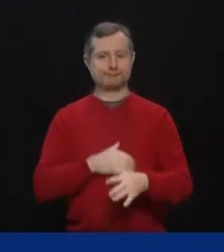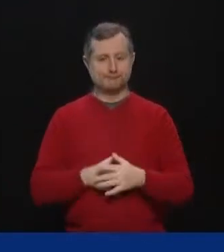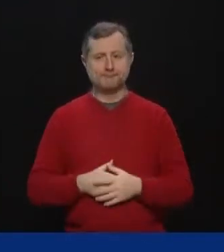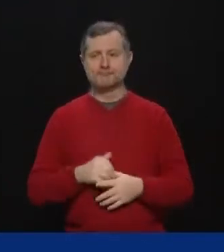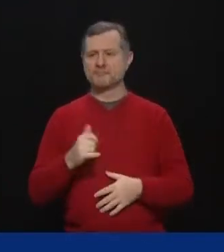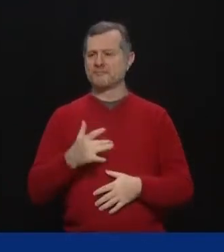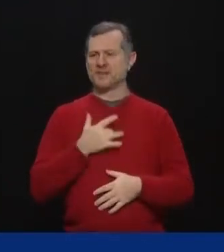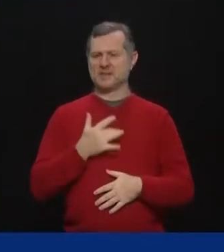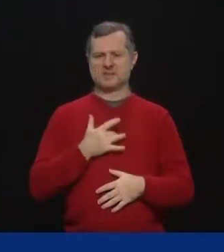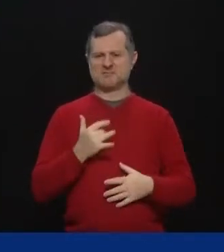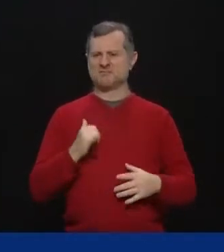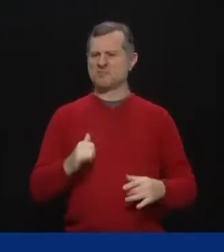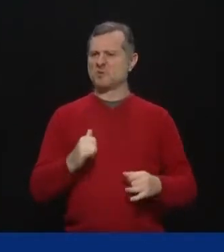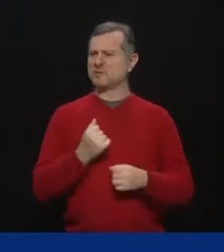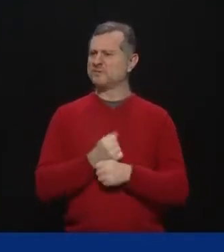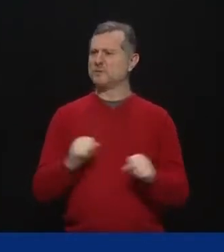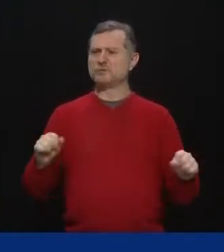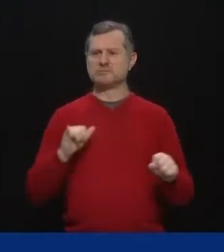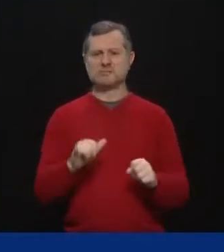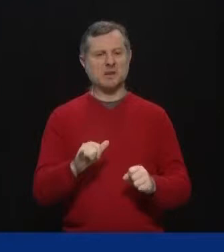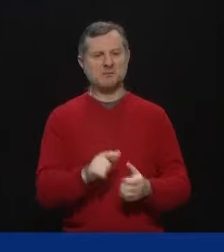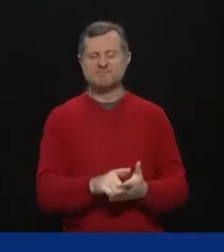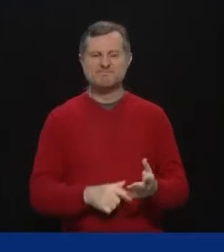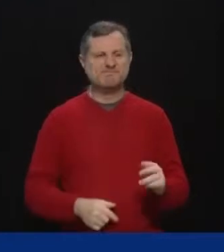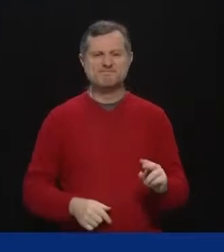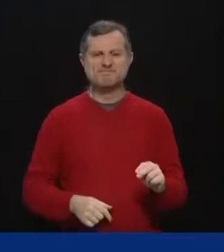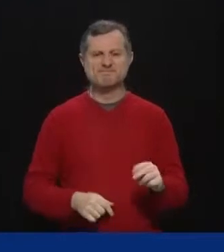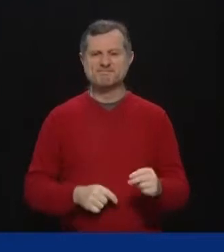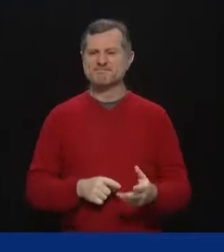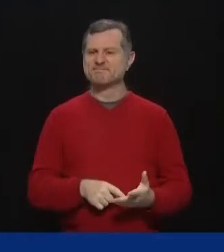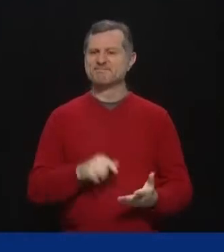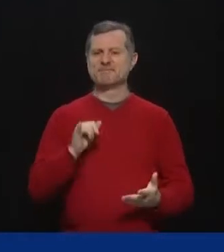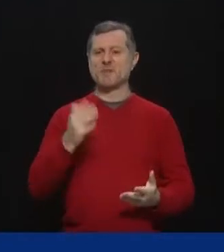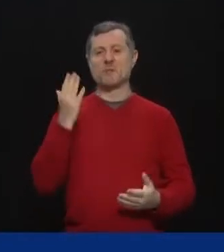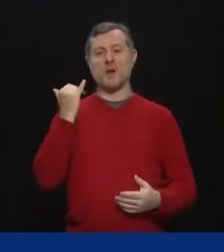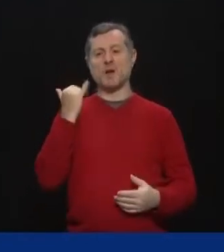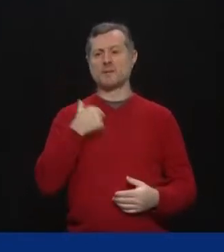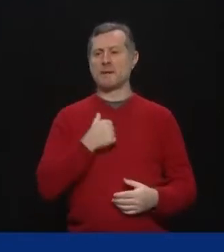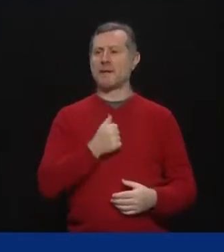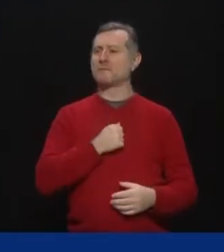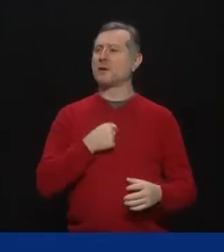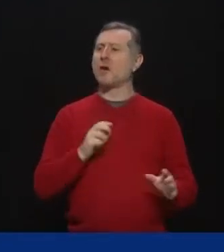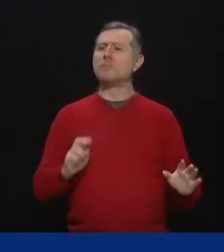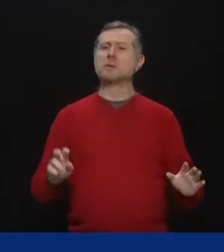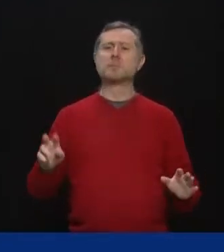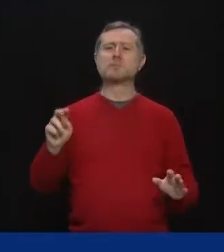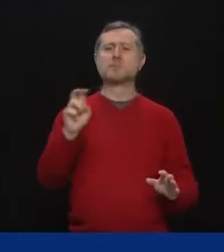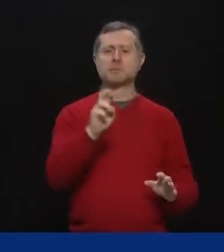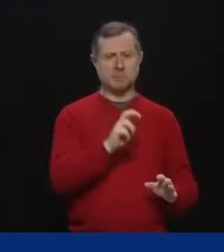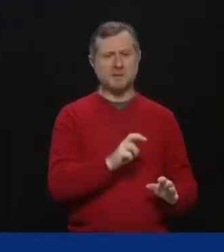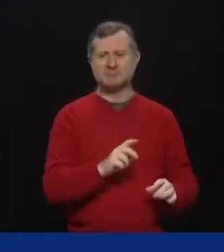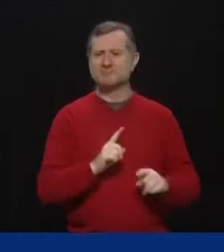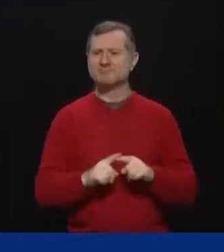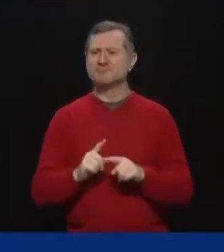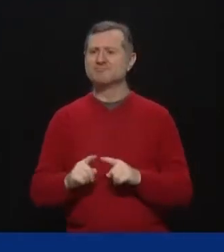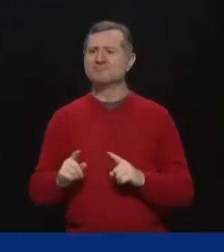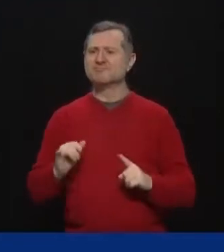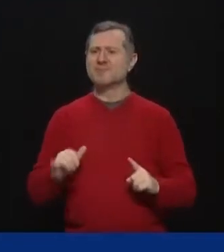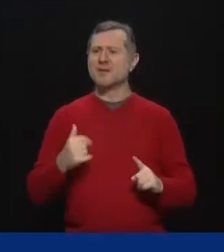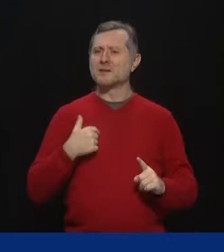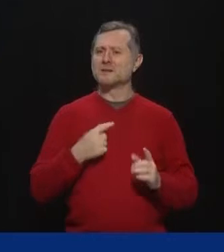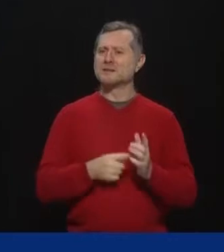no longer. And the reason I love coming to places like this is because just when you think things are the darkest before the